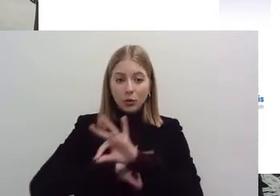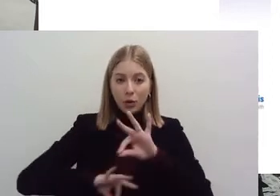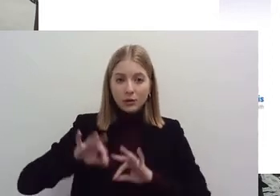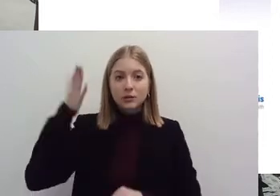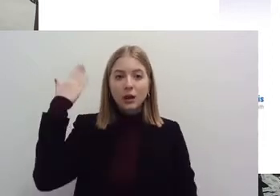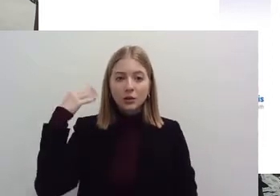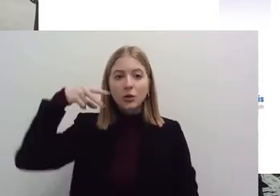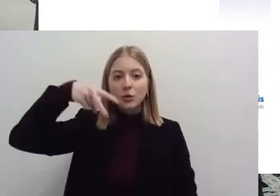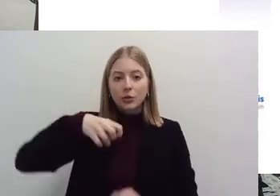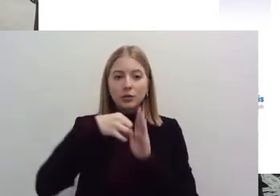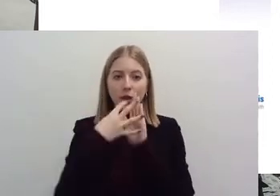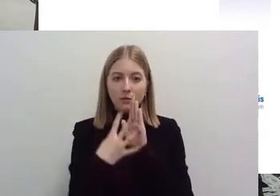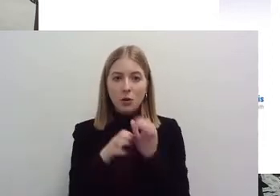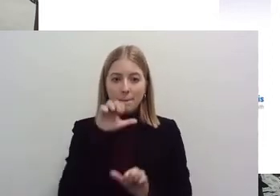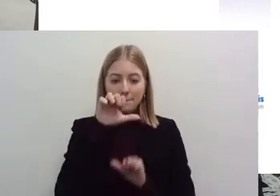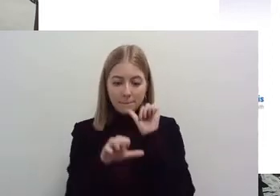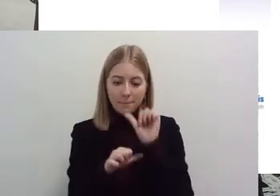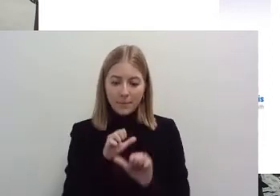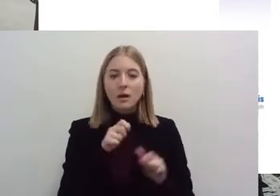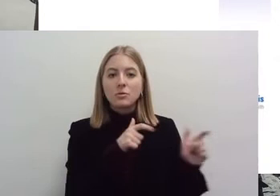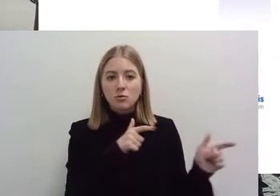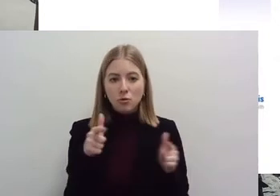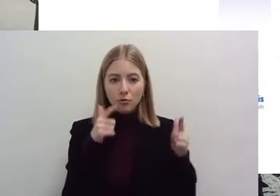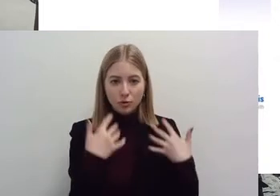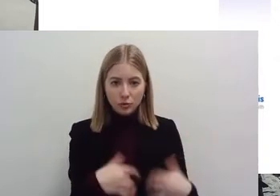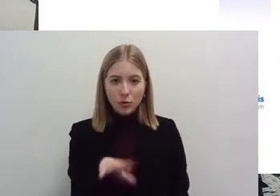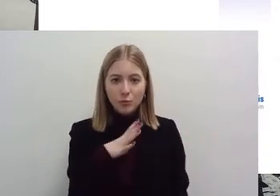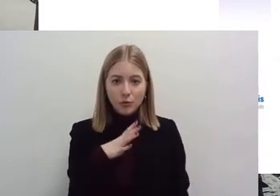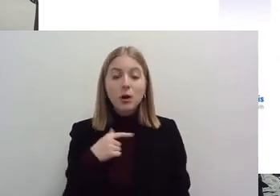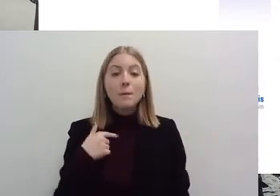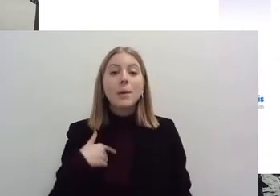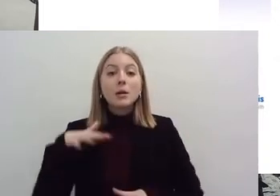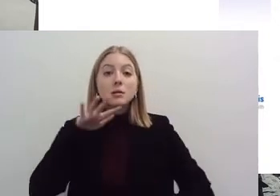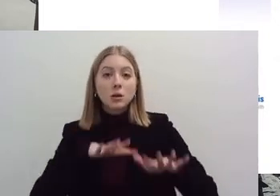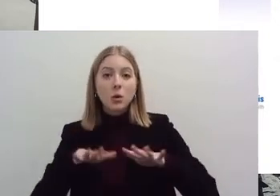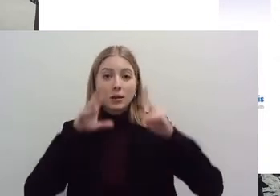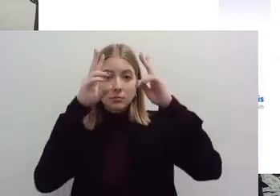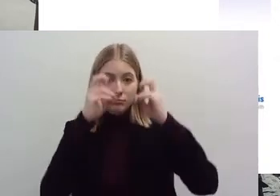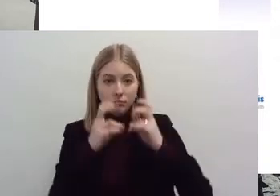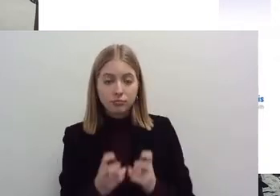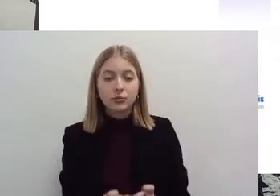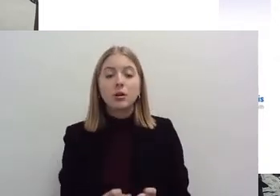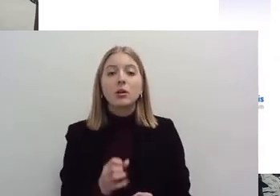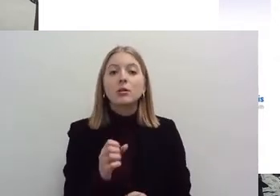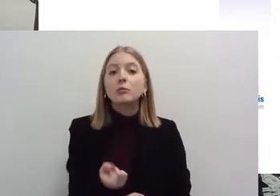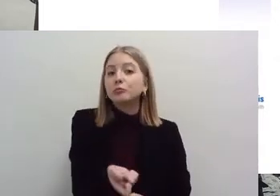And they wanted to look at how the Nordic countries are promoting mental